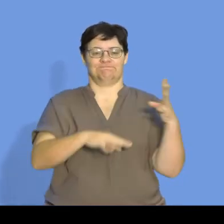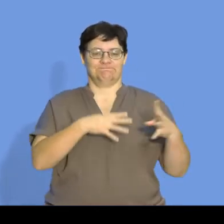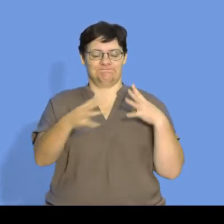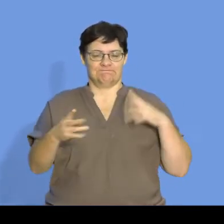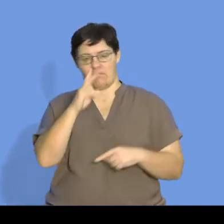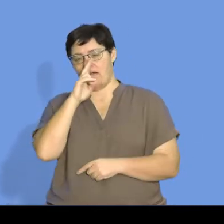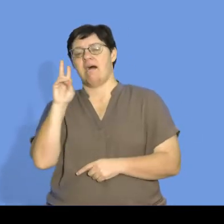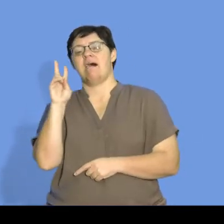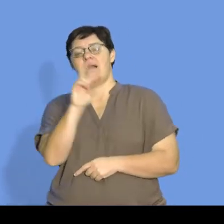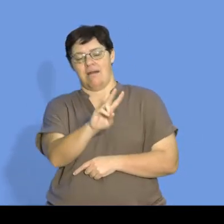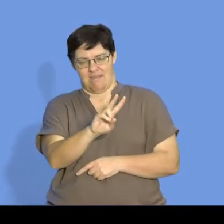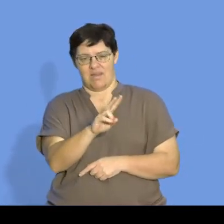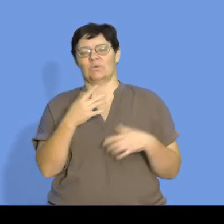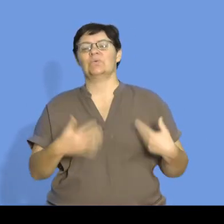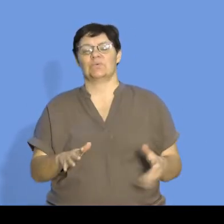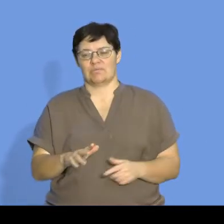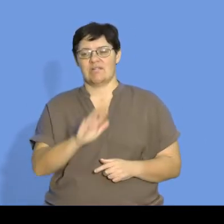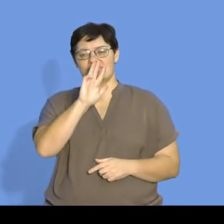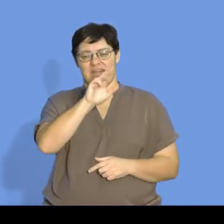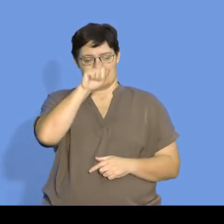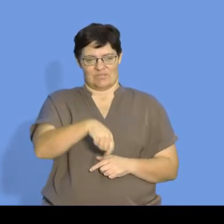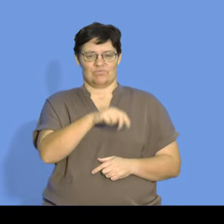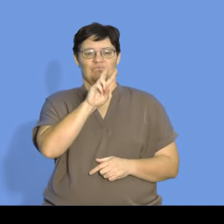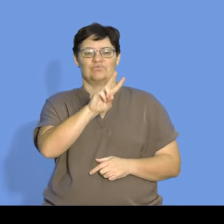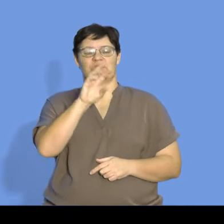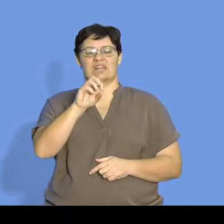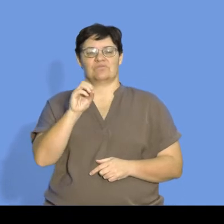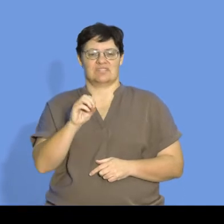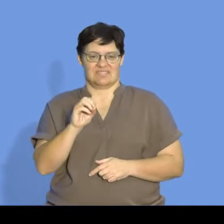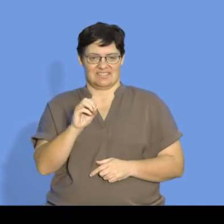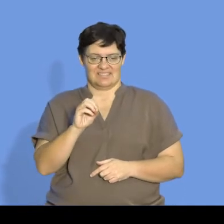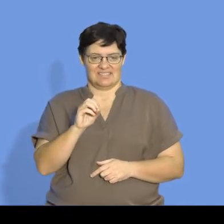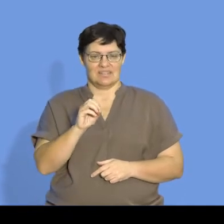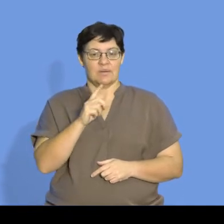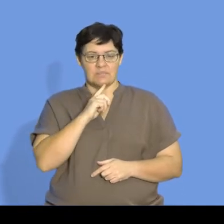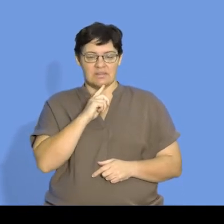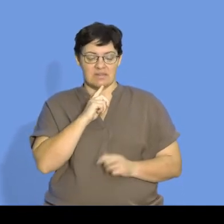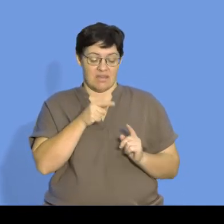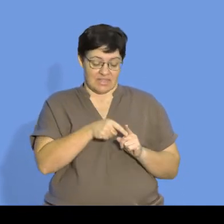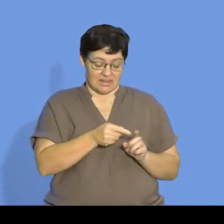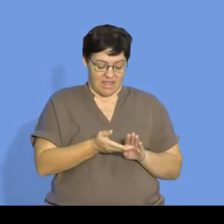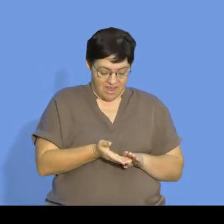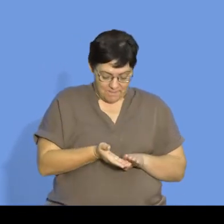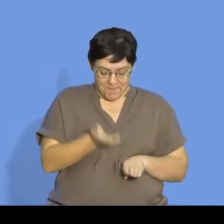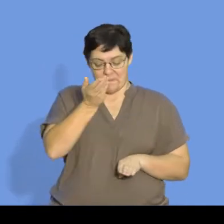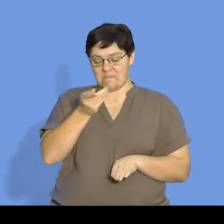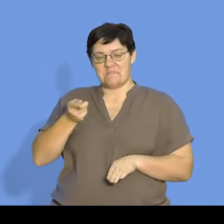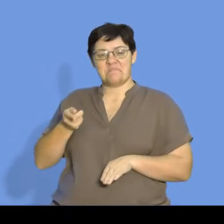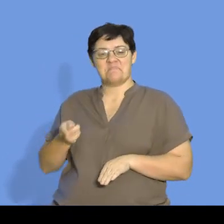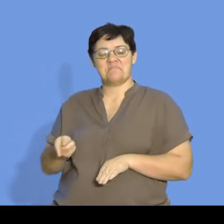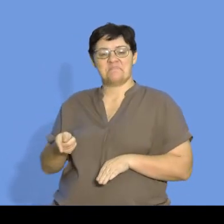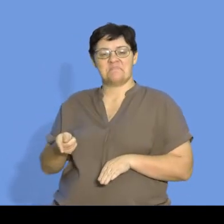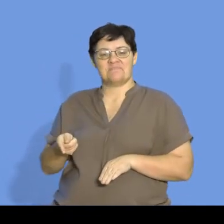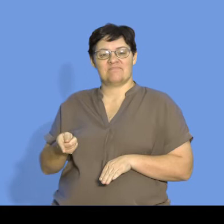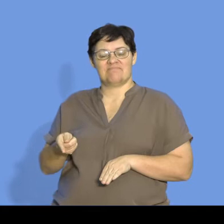can see that that is your 9,200, which was your increase. It was